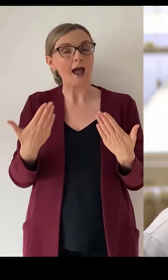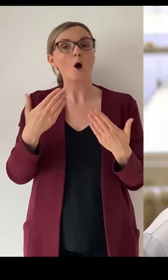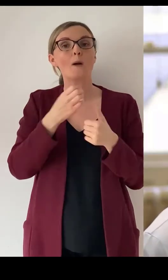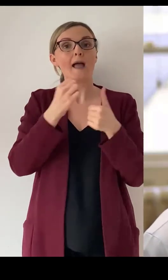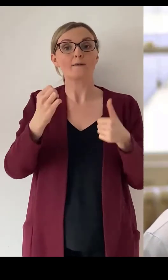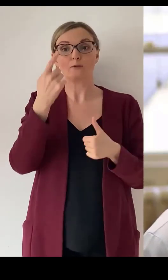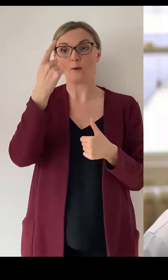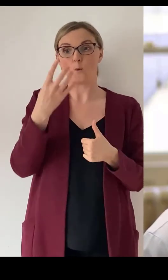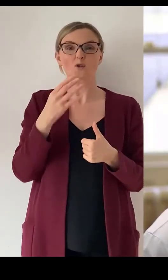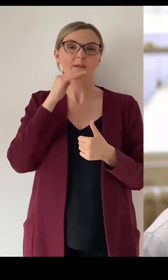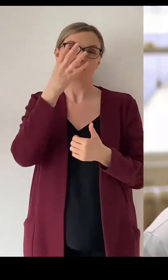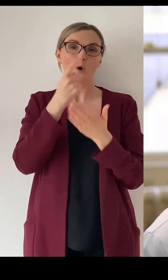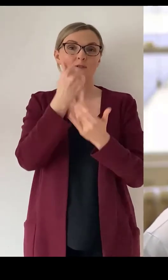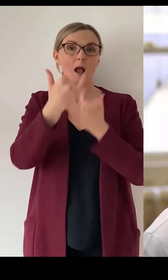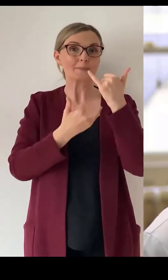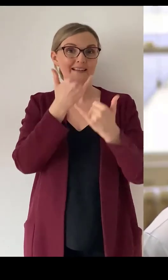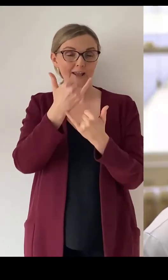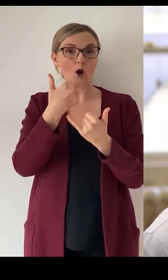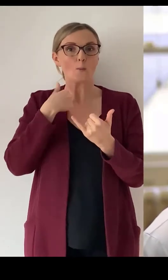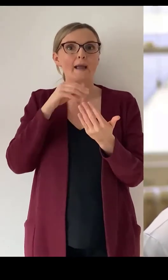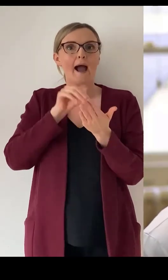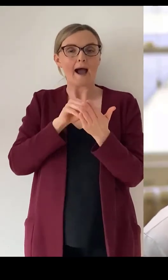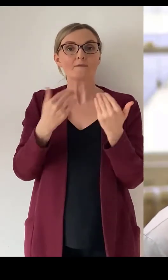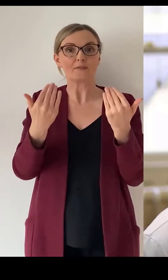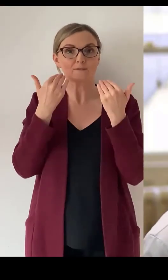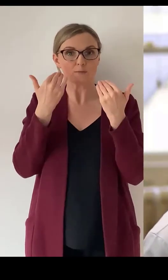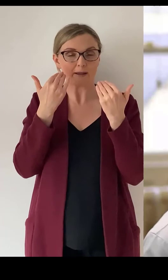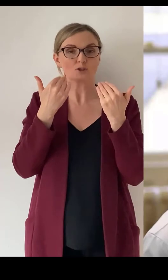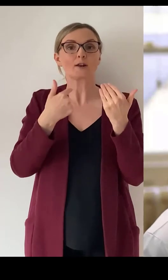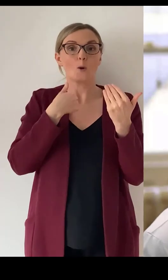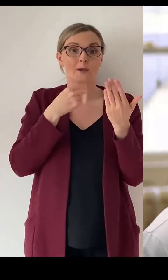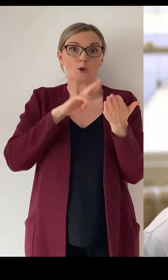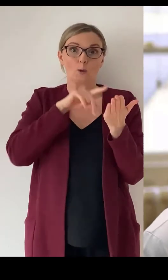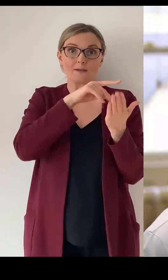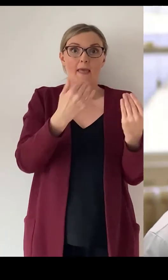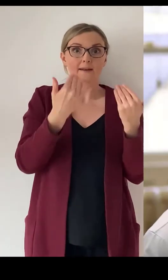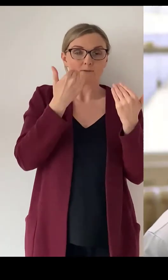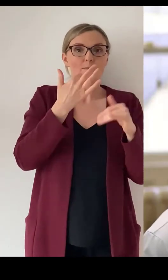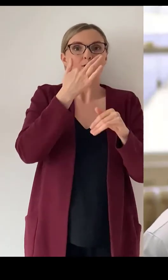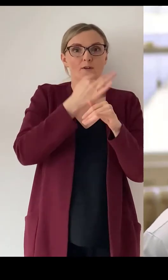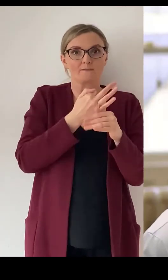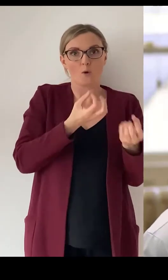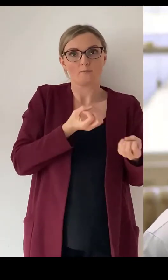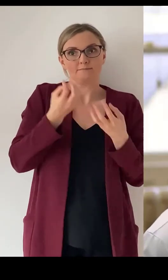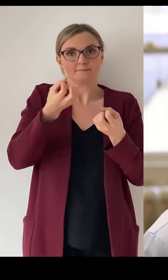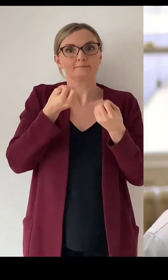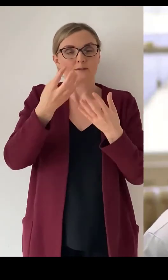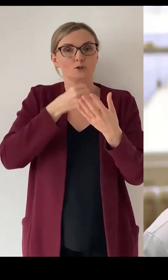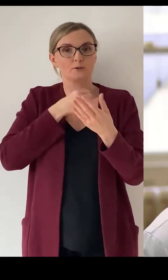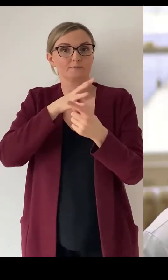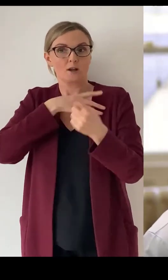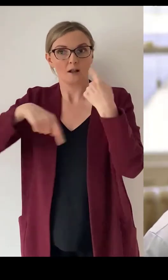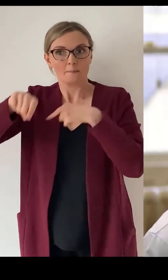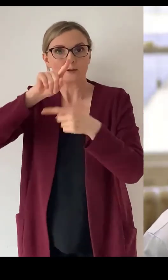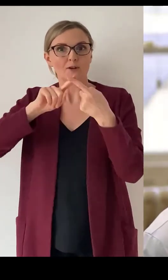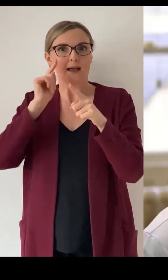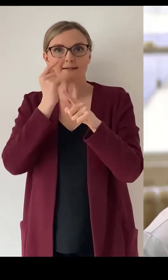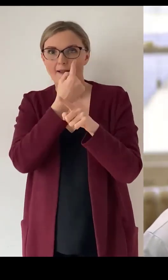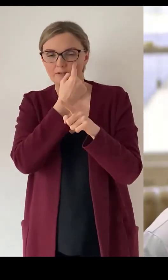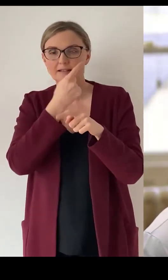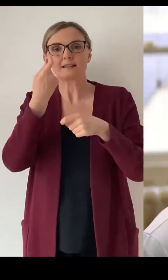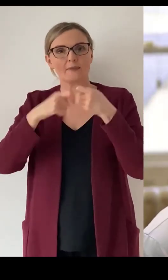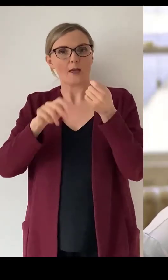data year on year, which can be used to feed into the evidence base and also into subsequent evaluations. So I think both